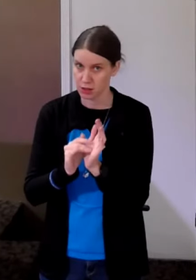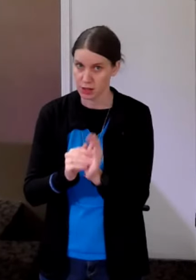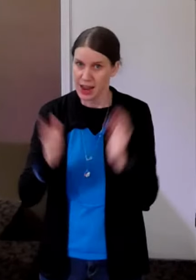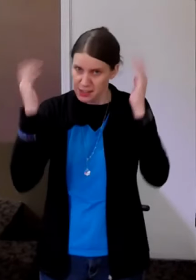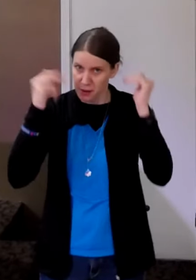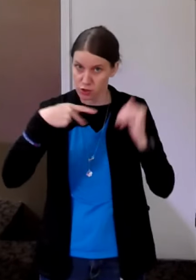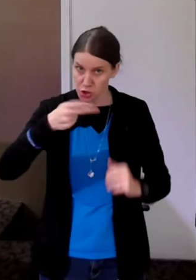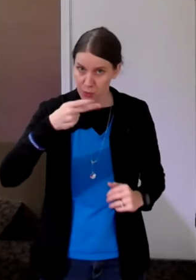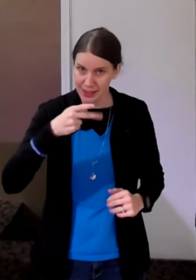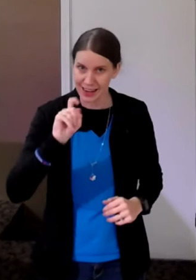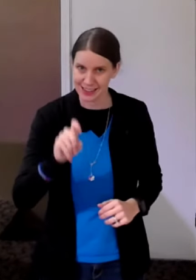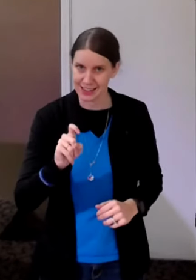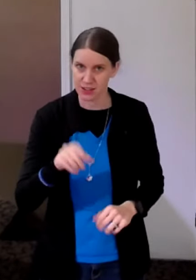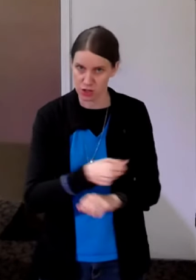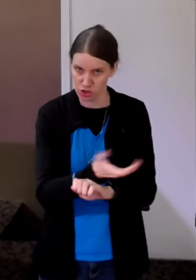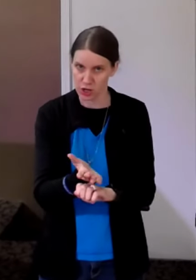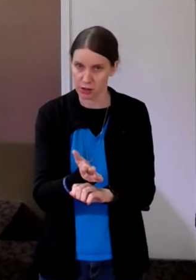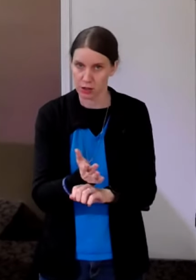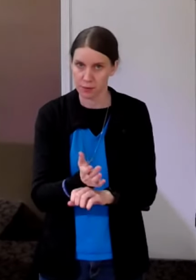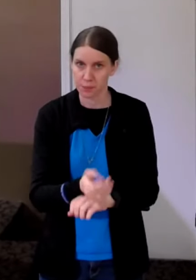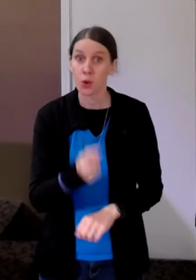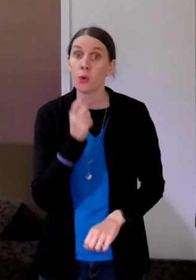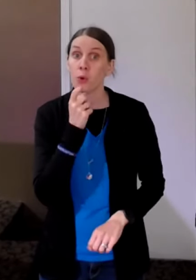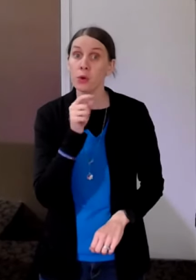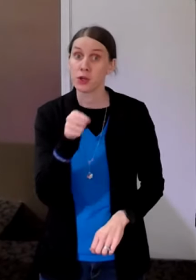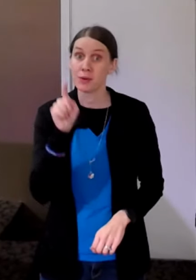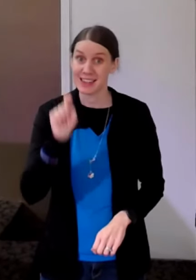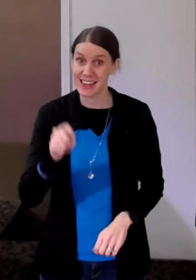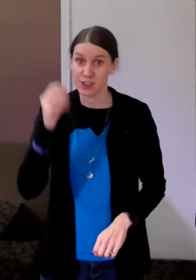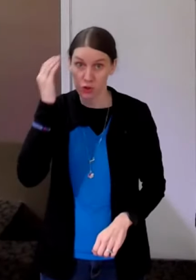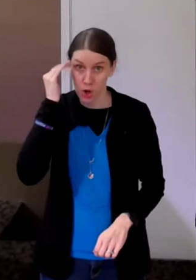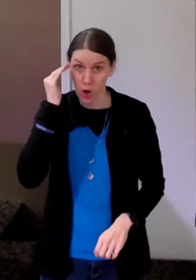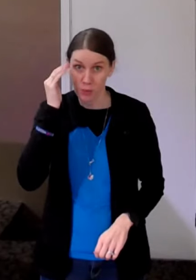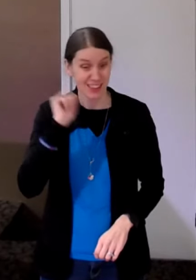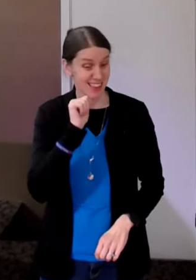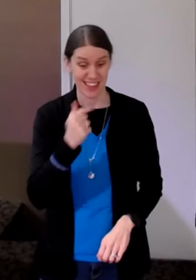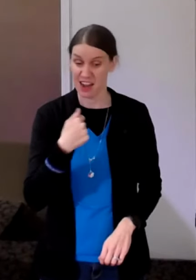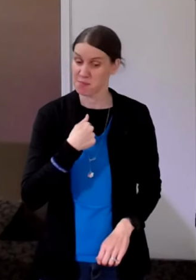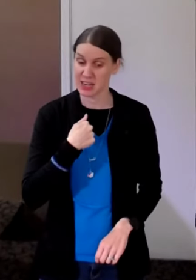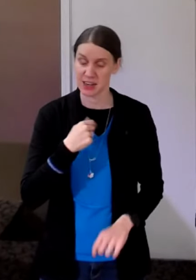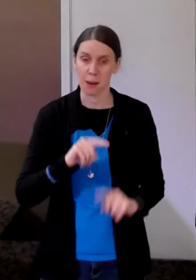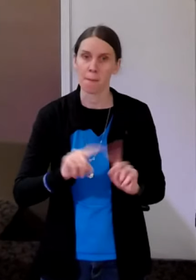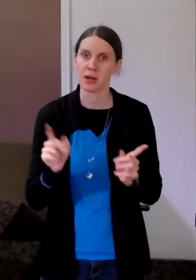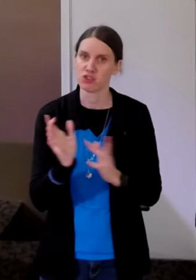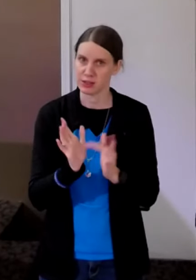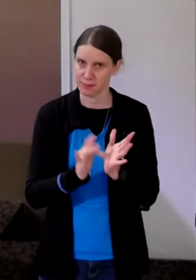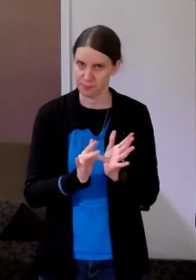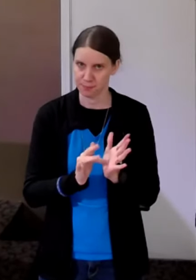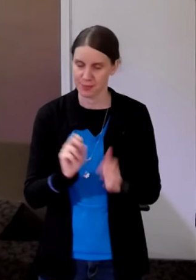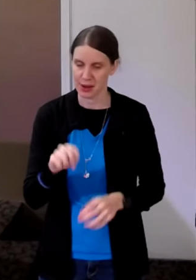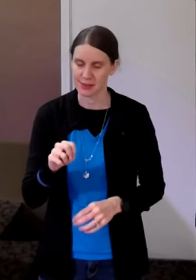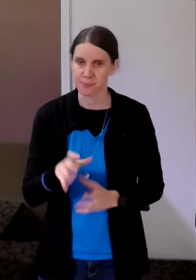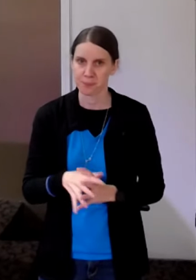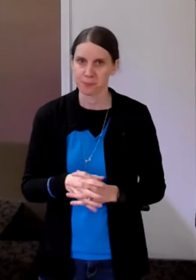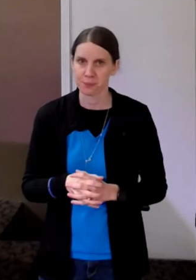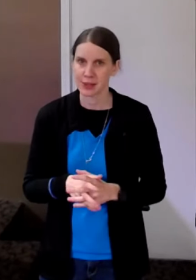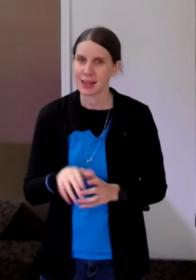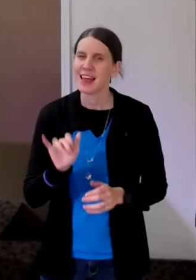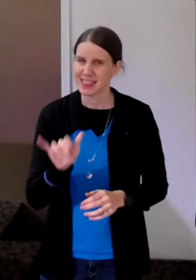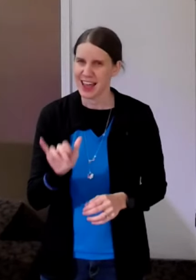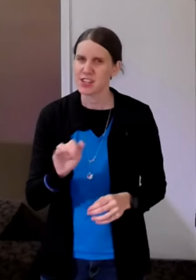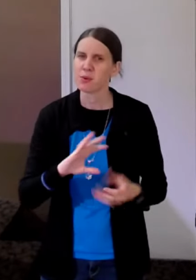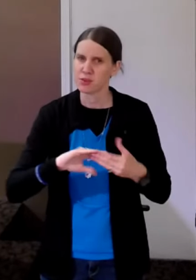need to carry to the world to say, who you need to know is not me, you need to know Jesus. And that's what